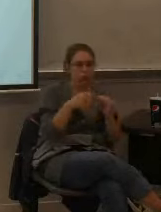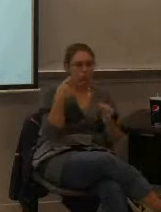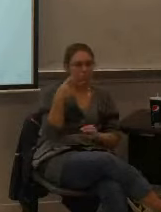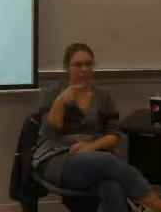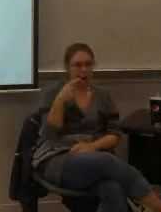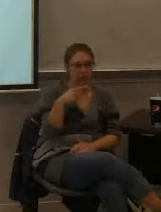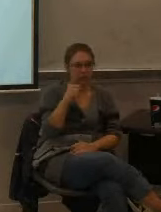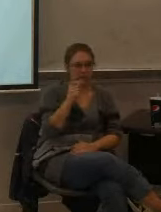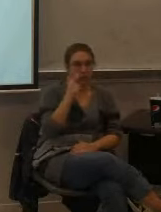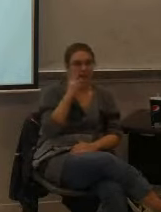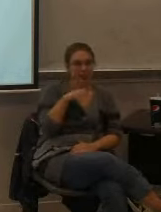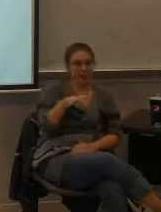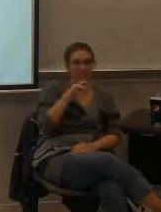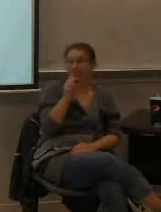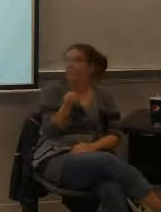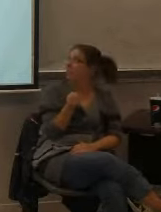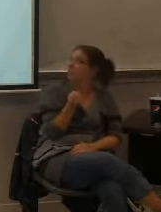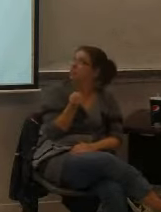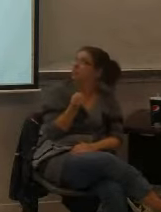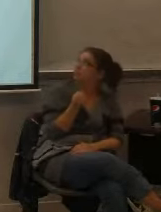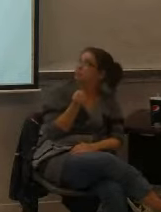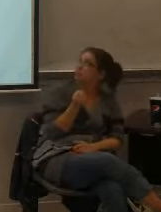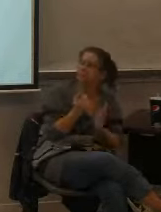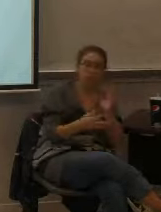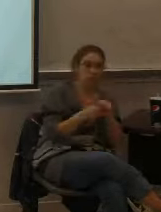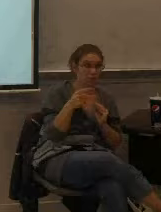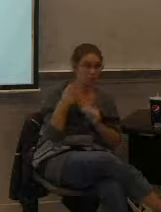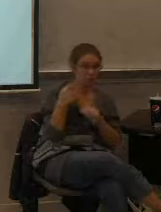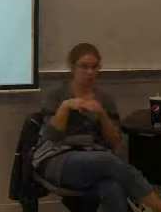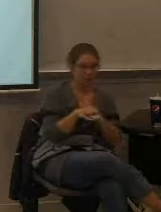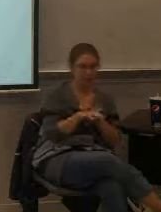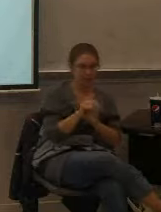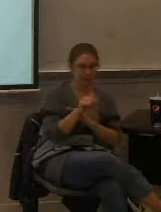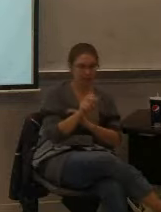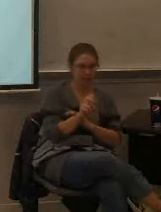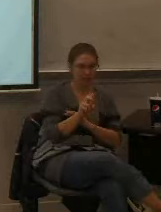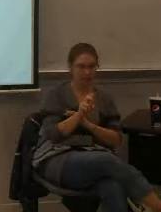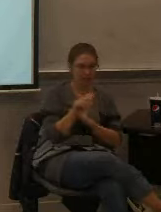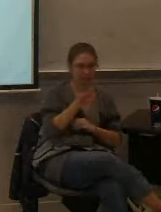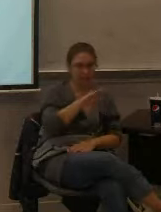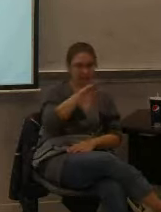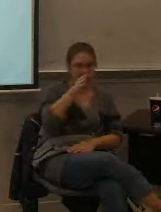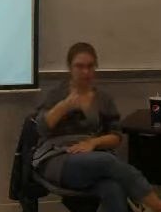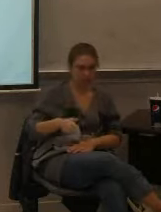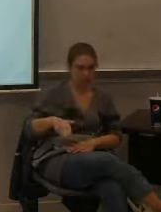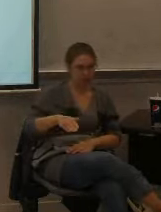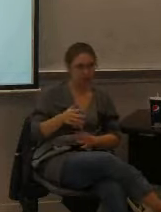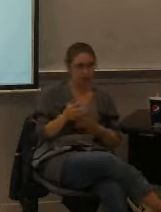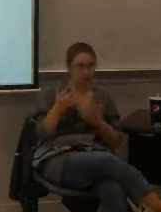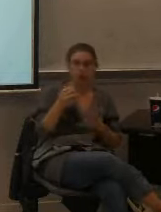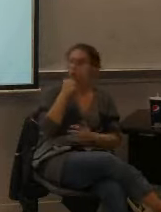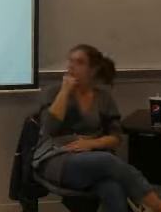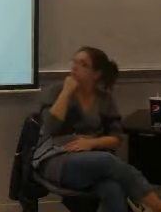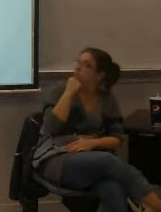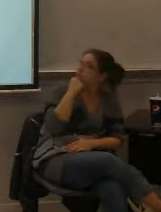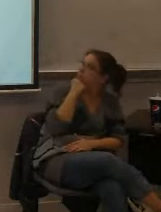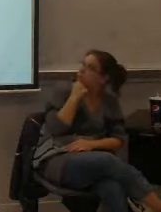and you can see how in the late 60s that total phosphorus coming in the lake dropped off substantially.